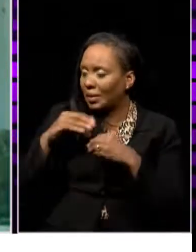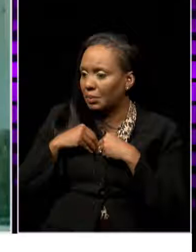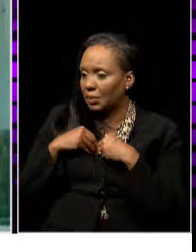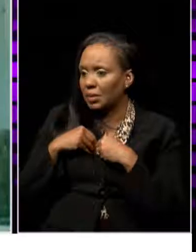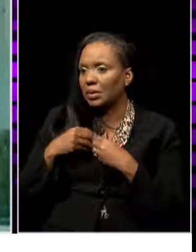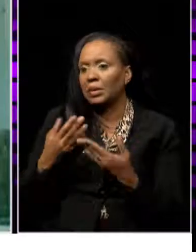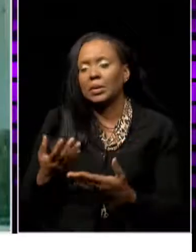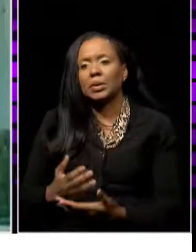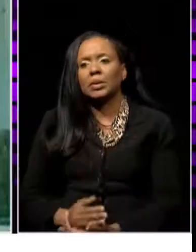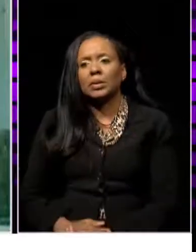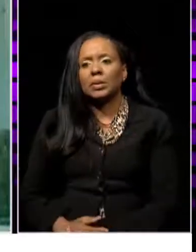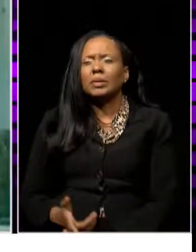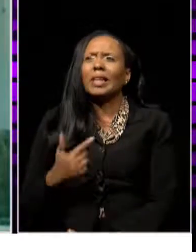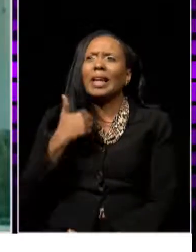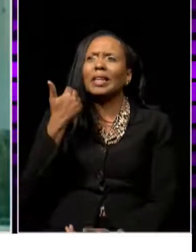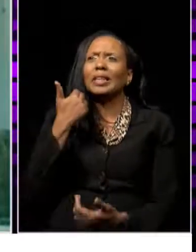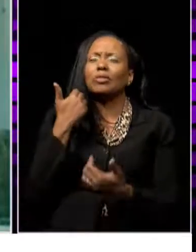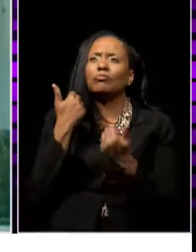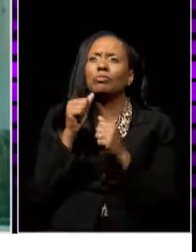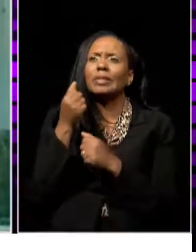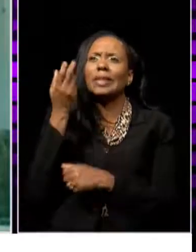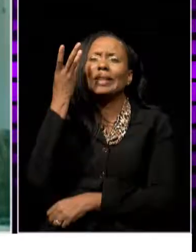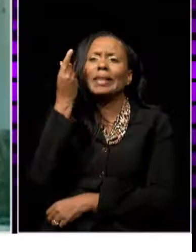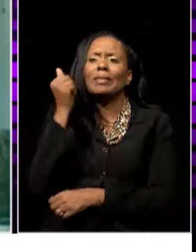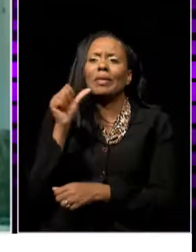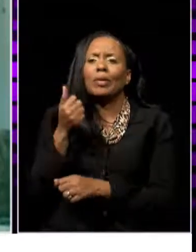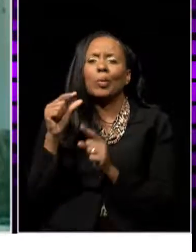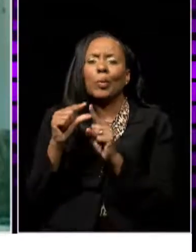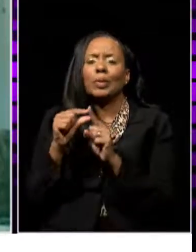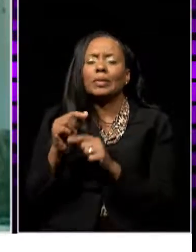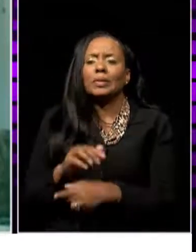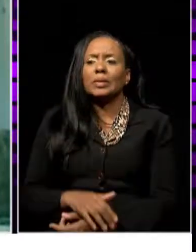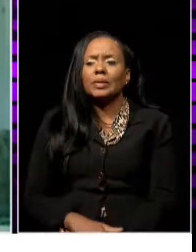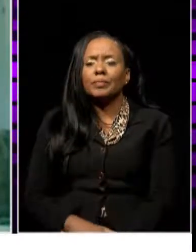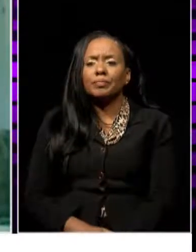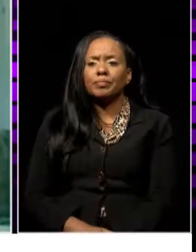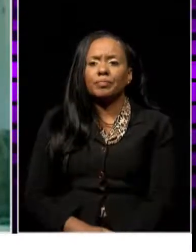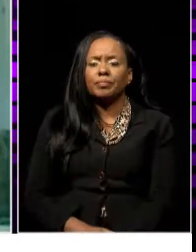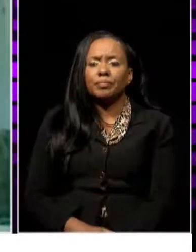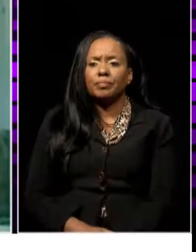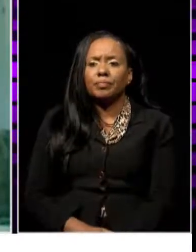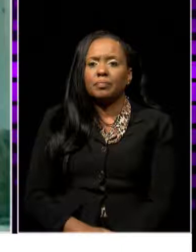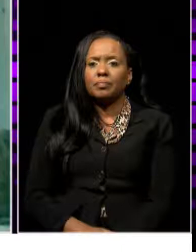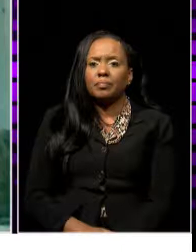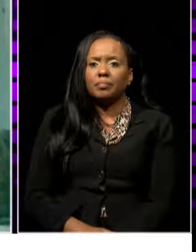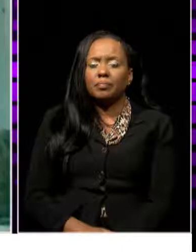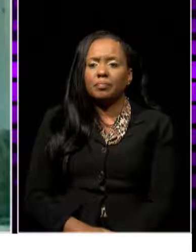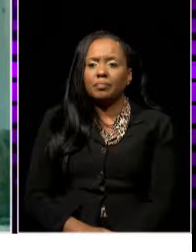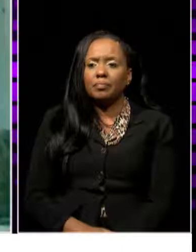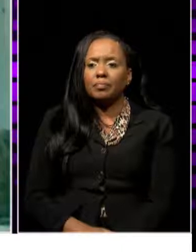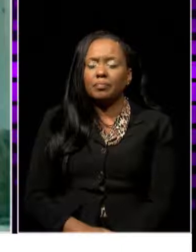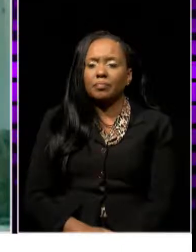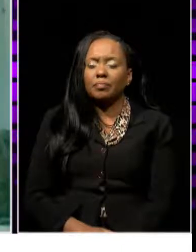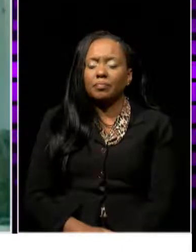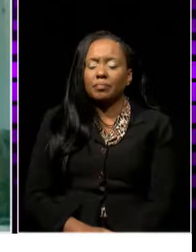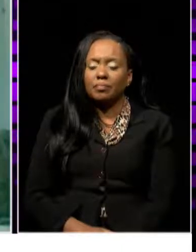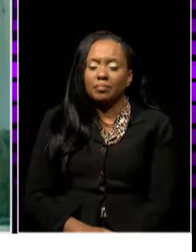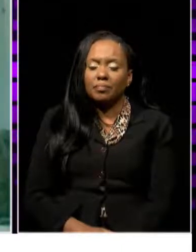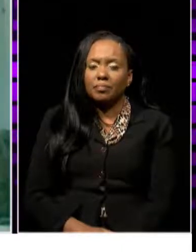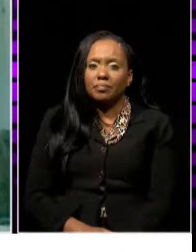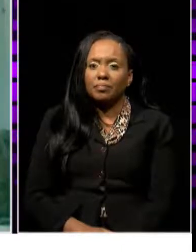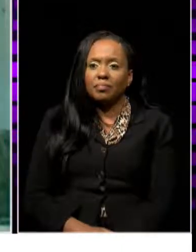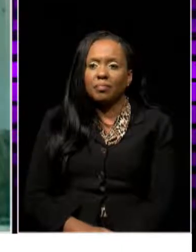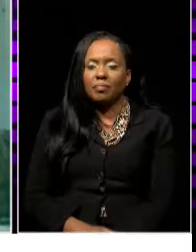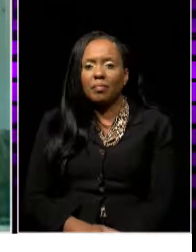other word I'm looking for? What is conducive to their learning, to their education, to even